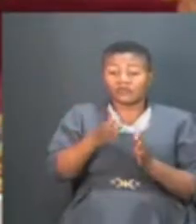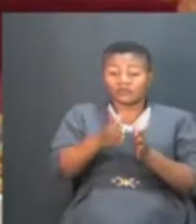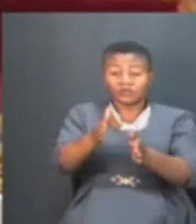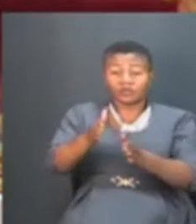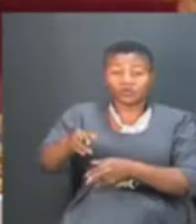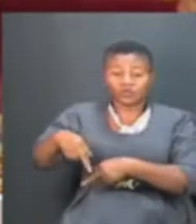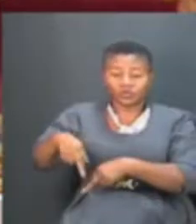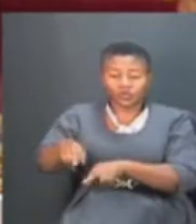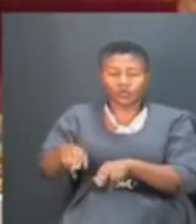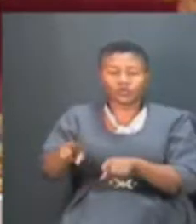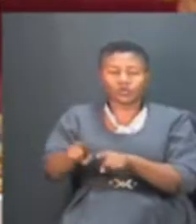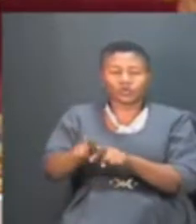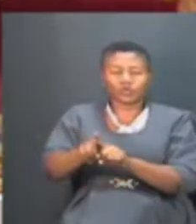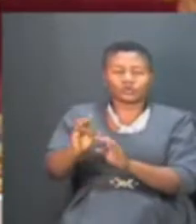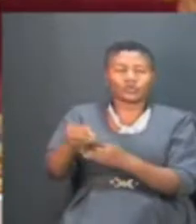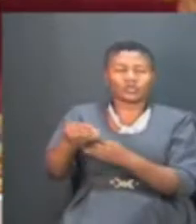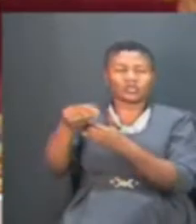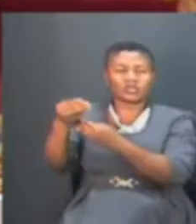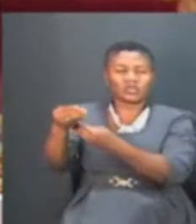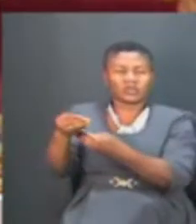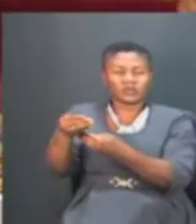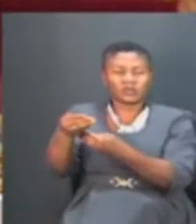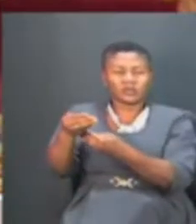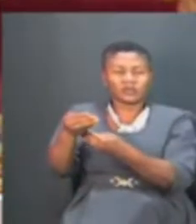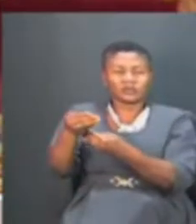this was also awarded. It's a